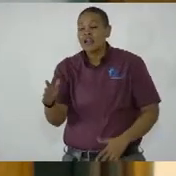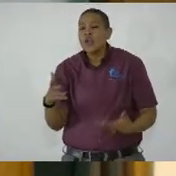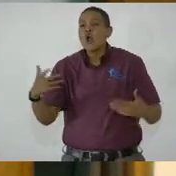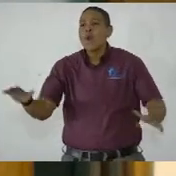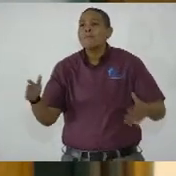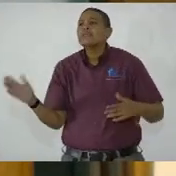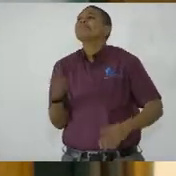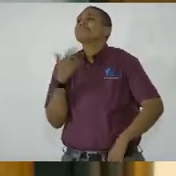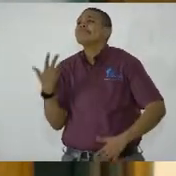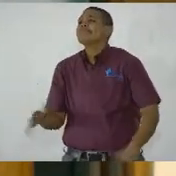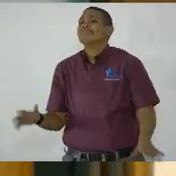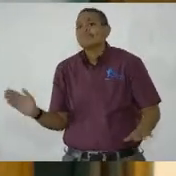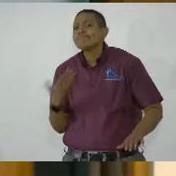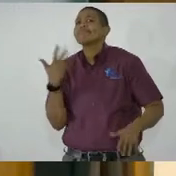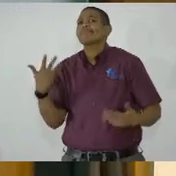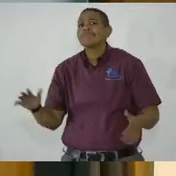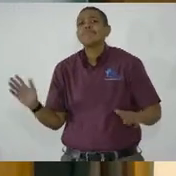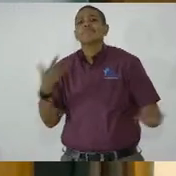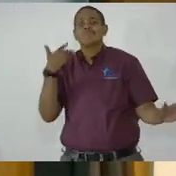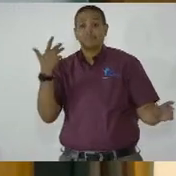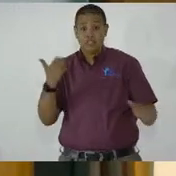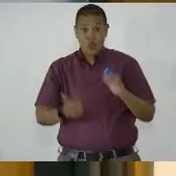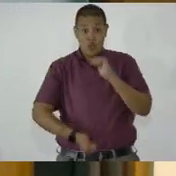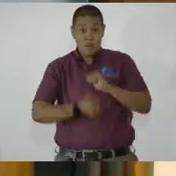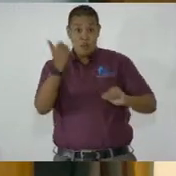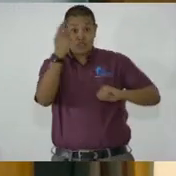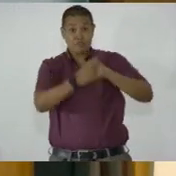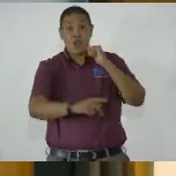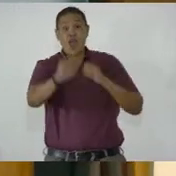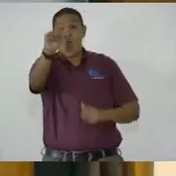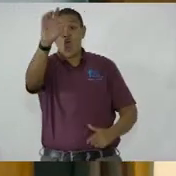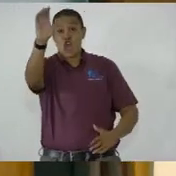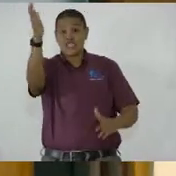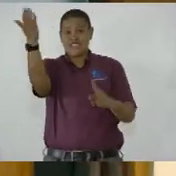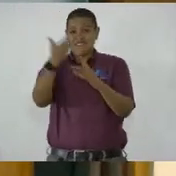most of the parishes, for every 100 cases